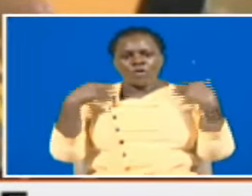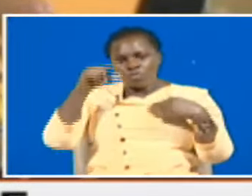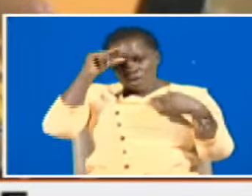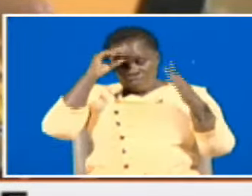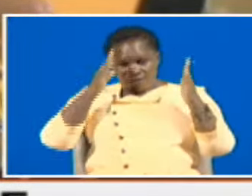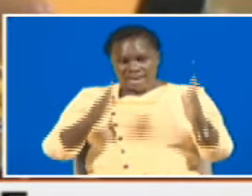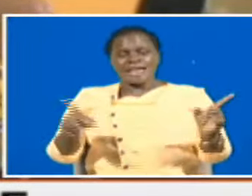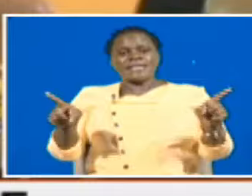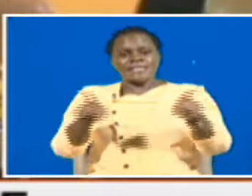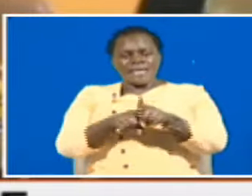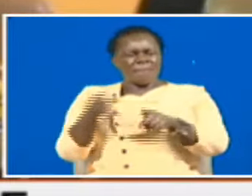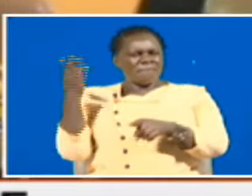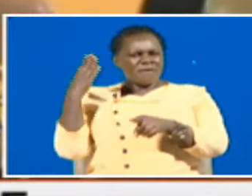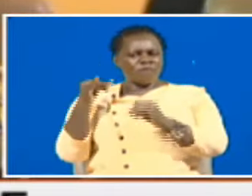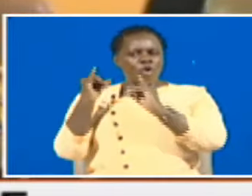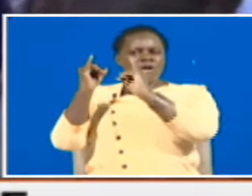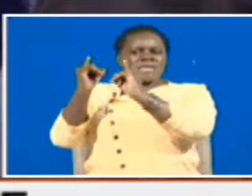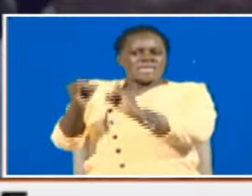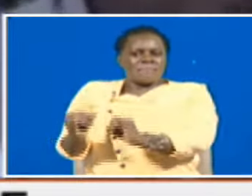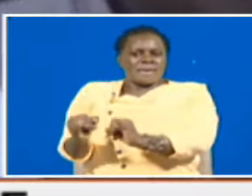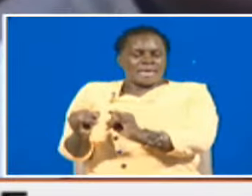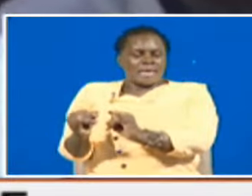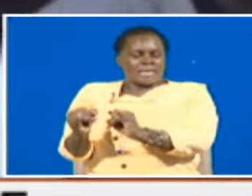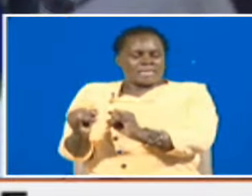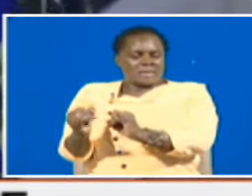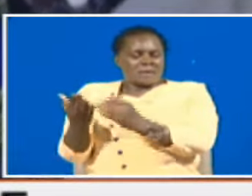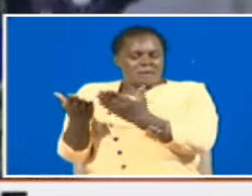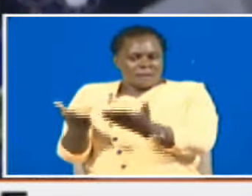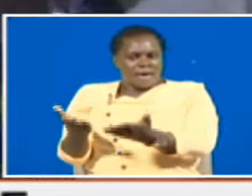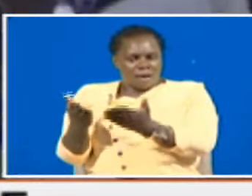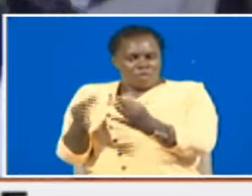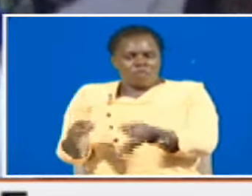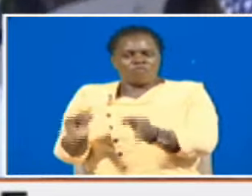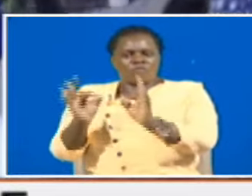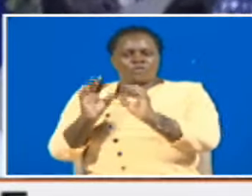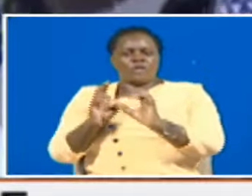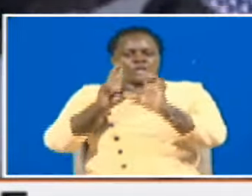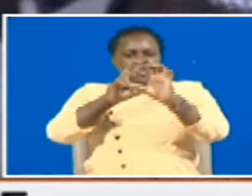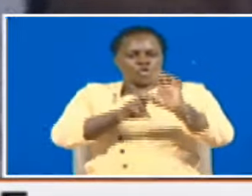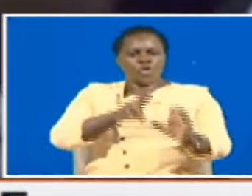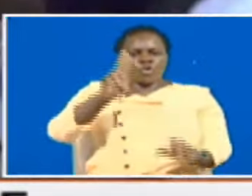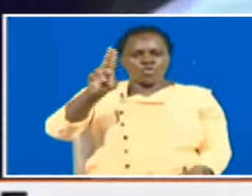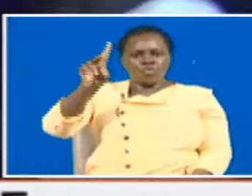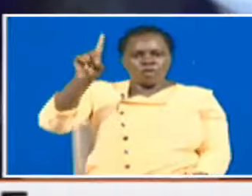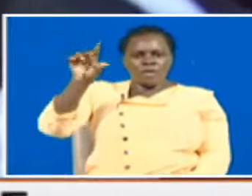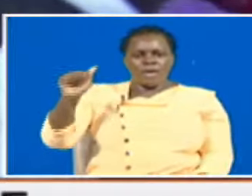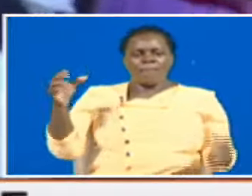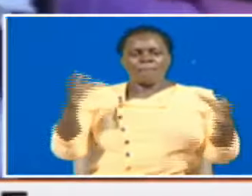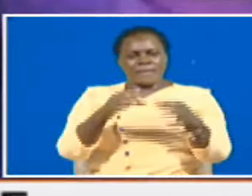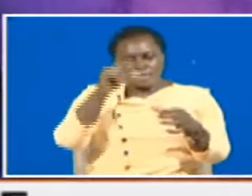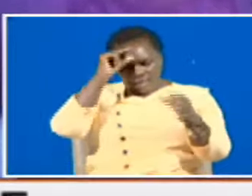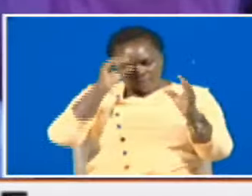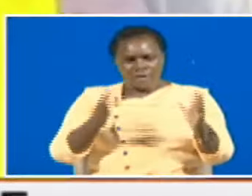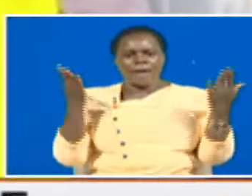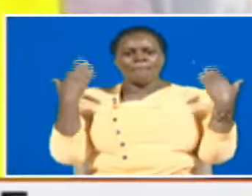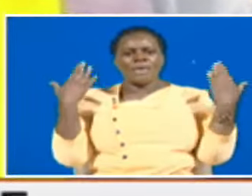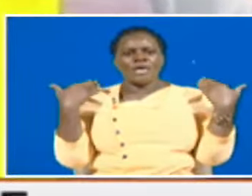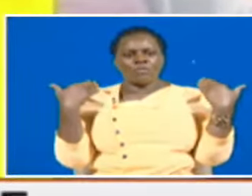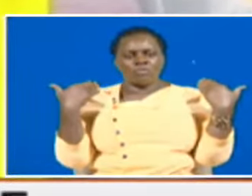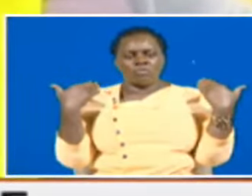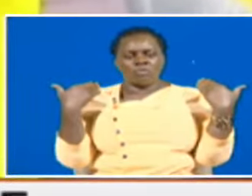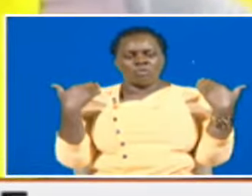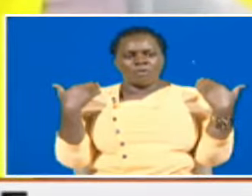Mwangaza, who was initially elected as an independent candidate, officially joined the UDA party. Governor Mwangaza's leadership in